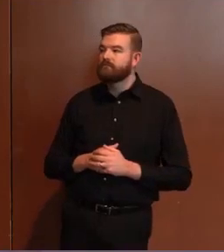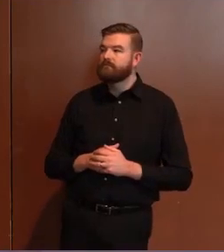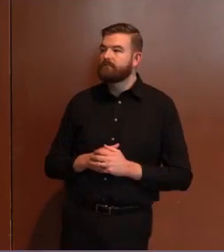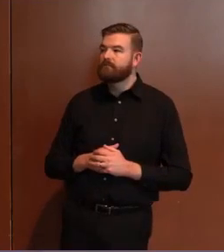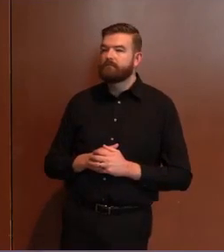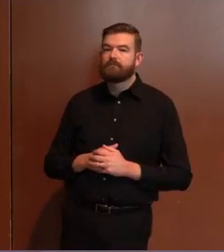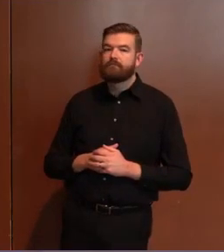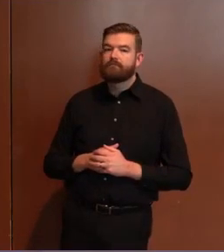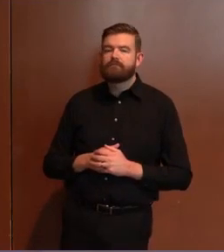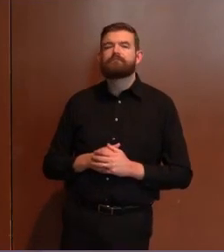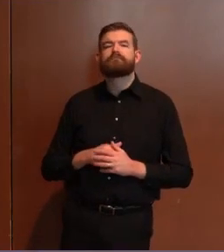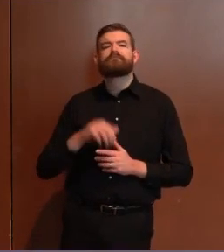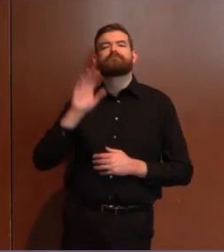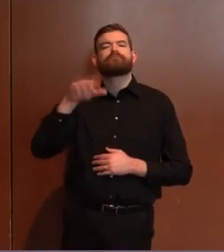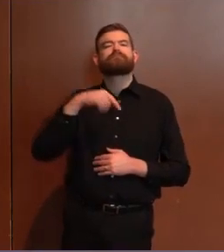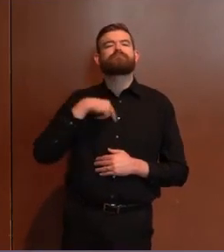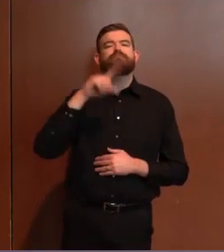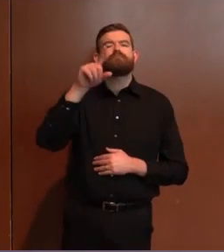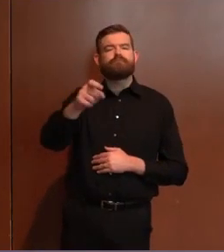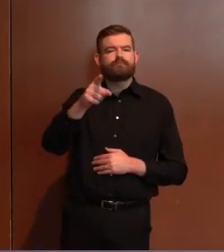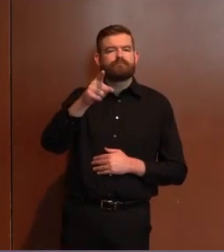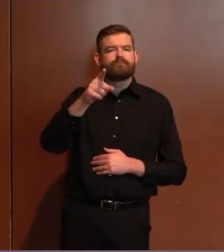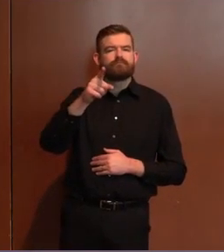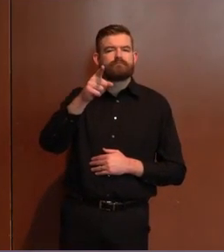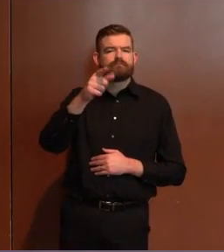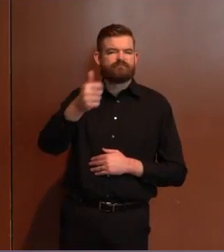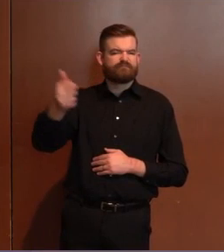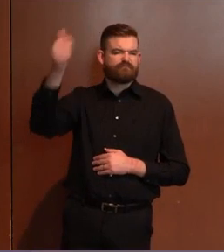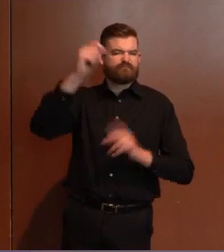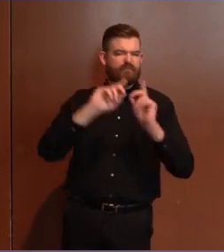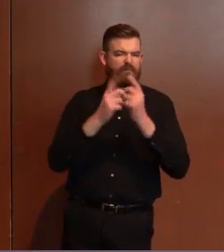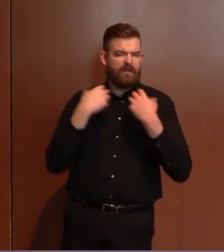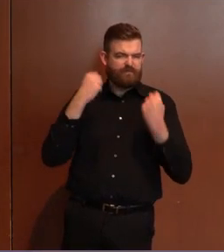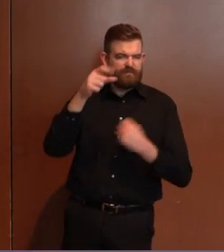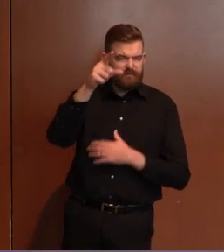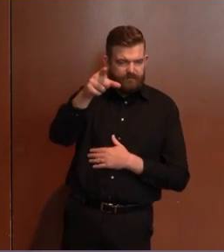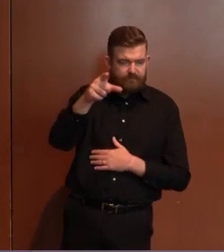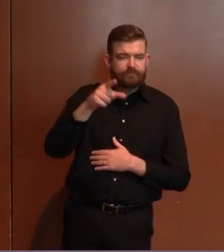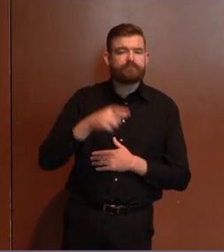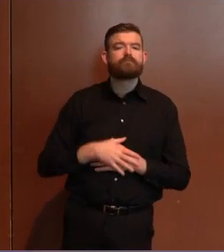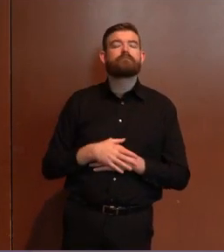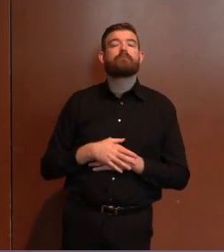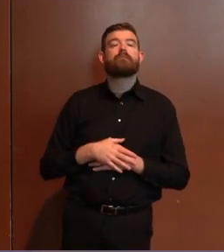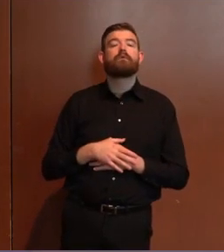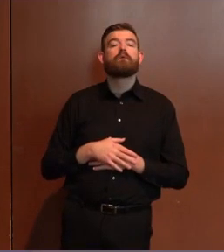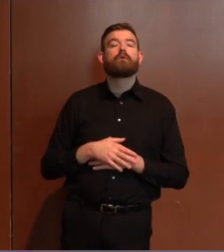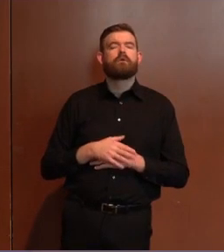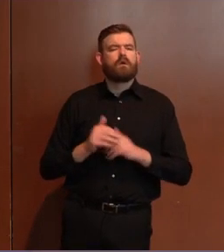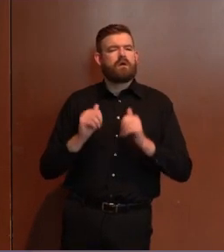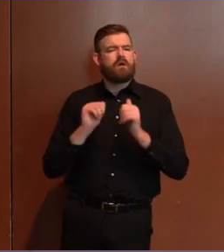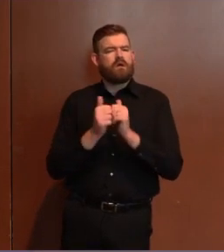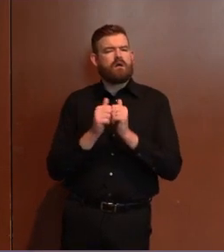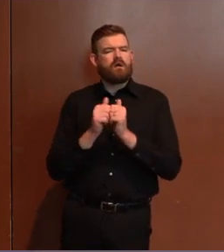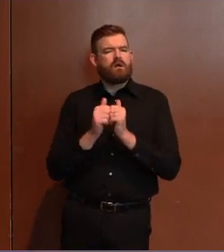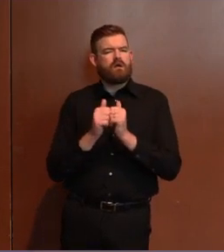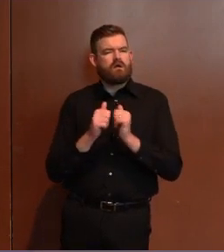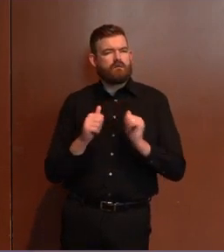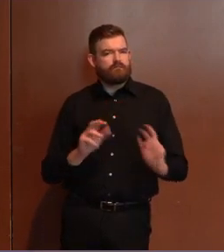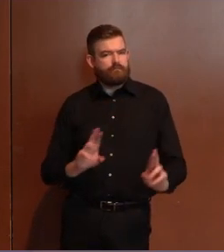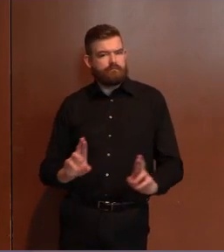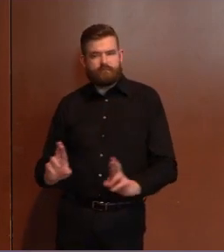ask the Commissioner of Health, how prepared was our healthcare system for this type of thing, and